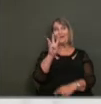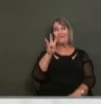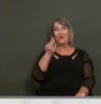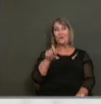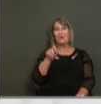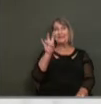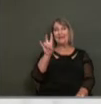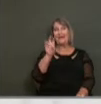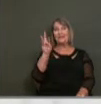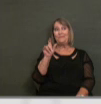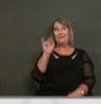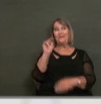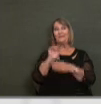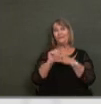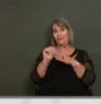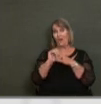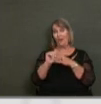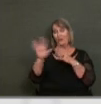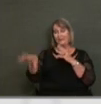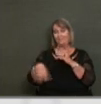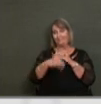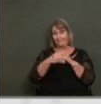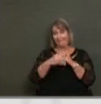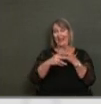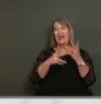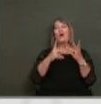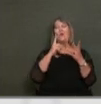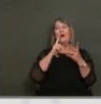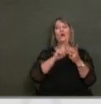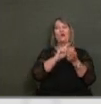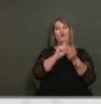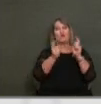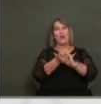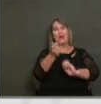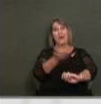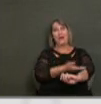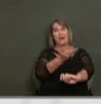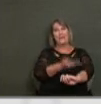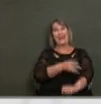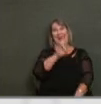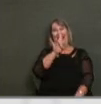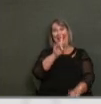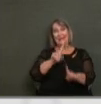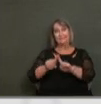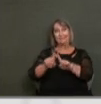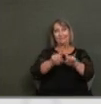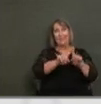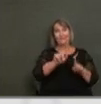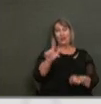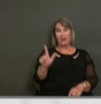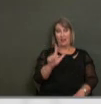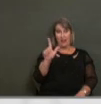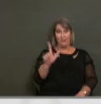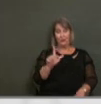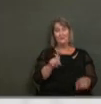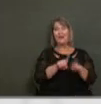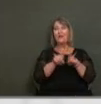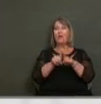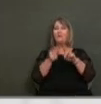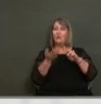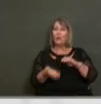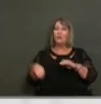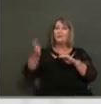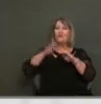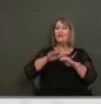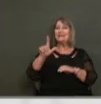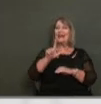is being added to renovate 8 library facilities and also to increase the library book budget. So if